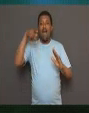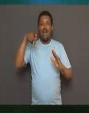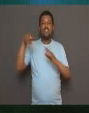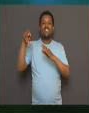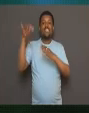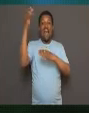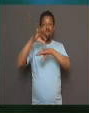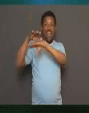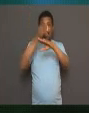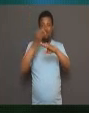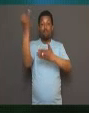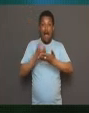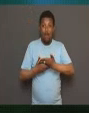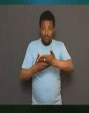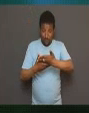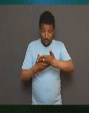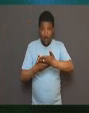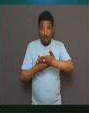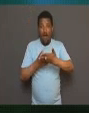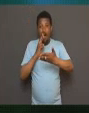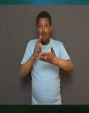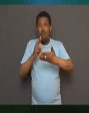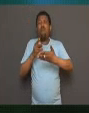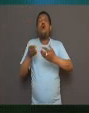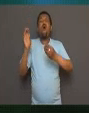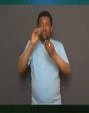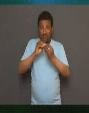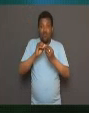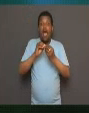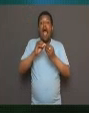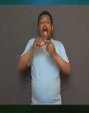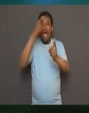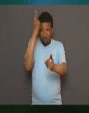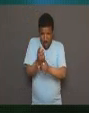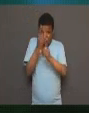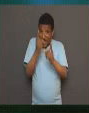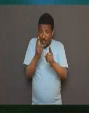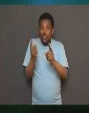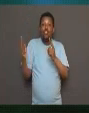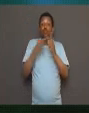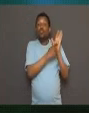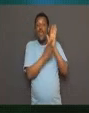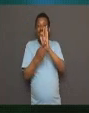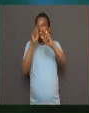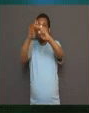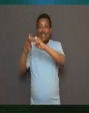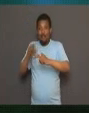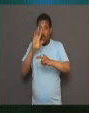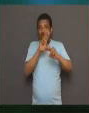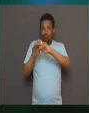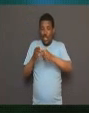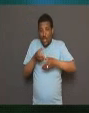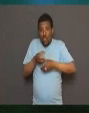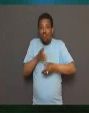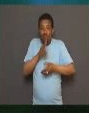topographic maps are most appropriate for showing settlement,